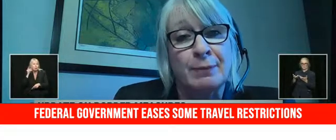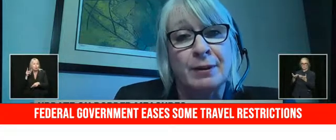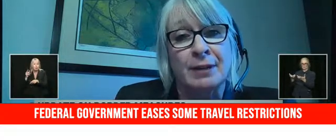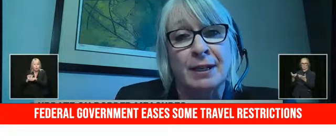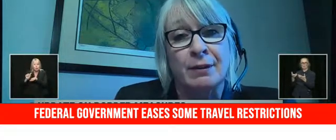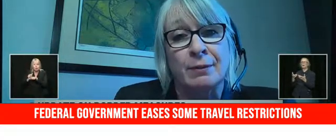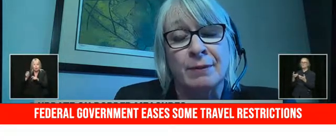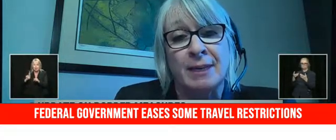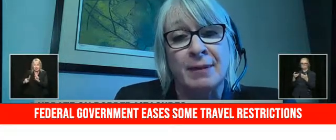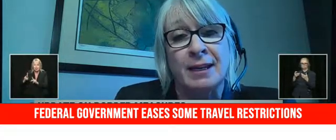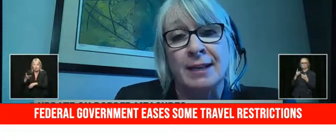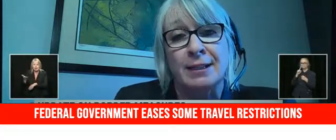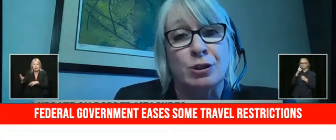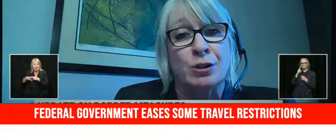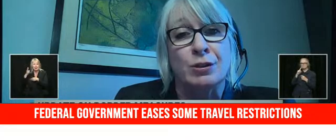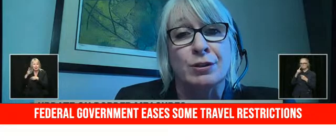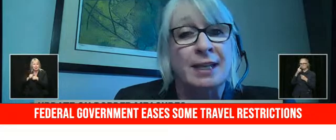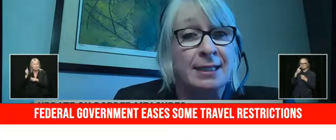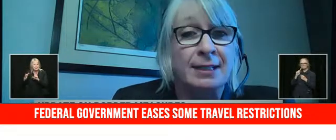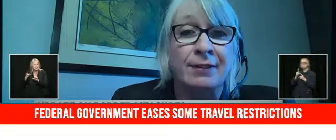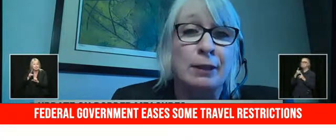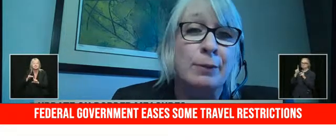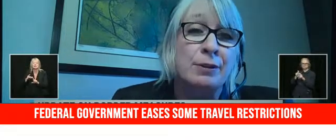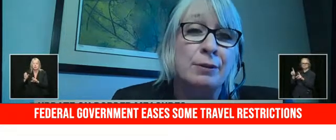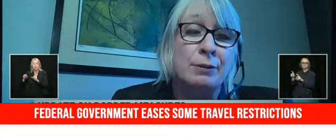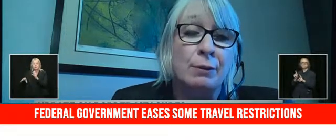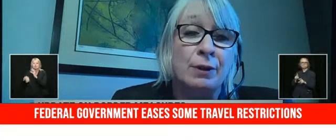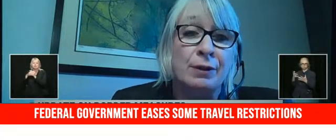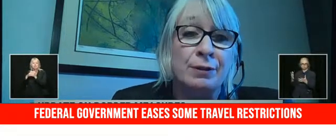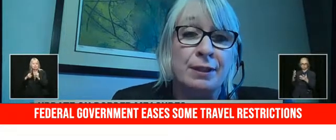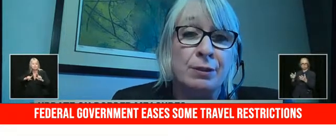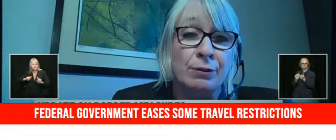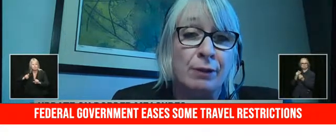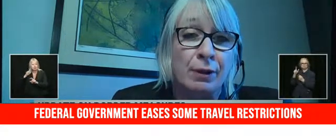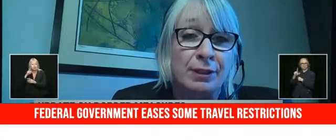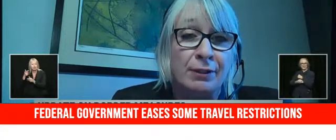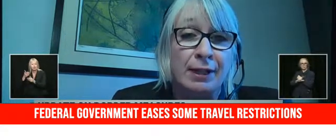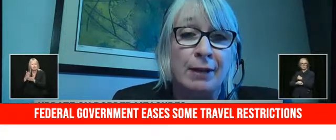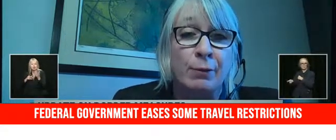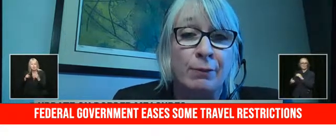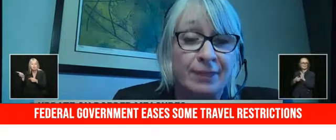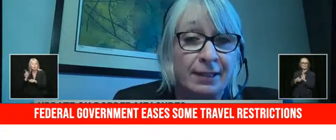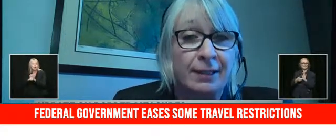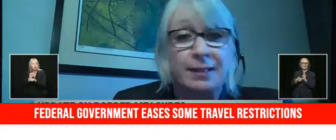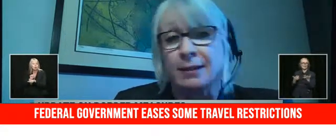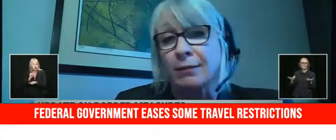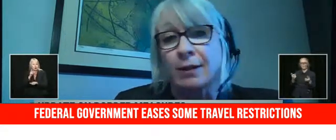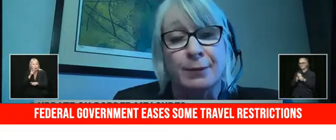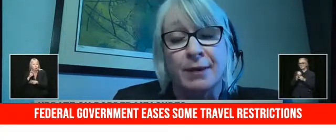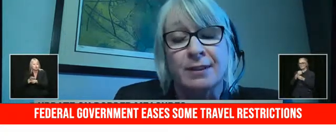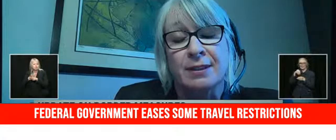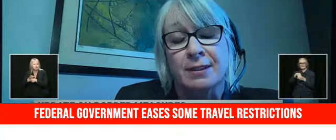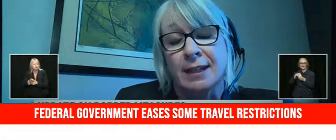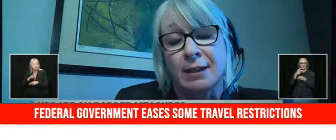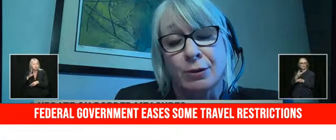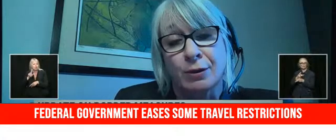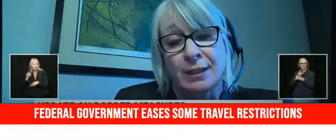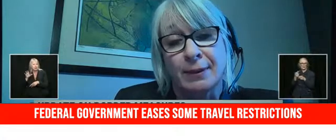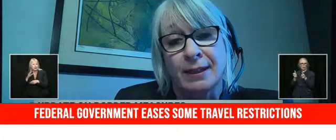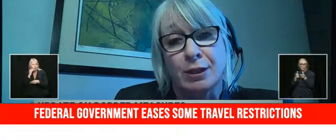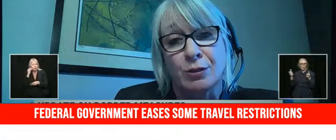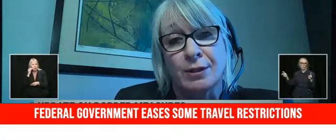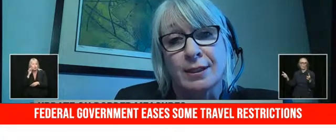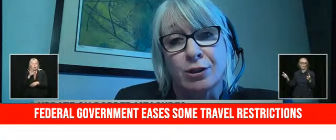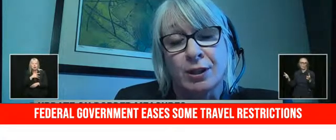vulnerable people. There may be additional tests available to workers in certain long-term care home facilities across provinces and